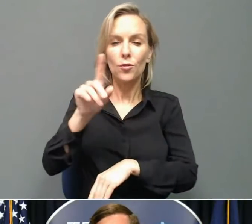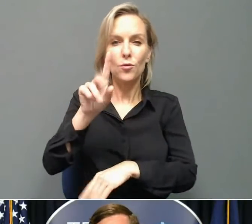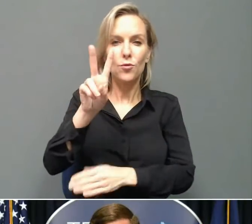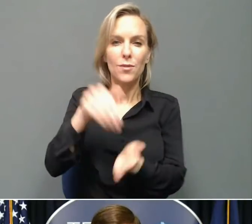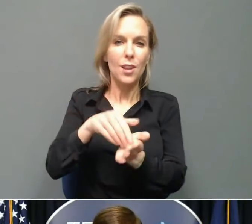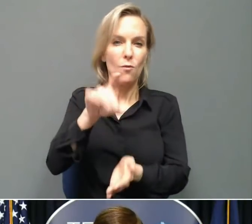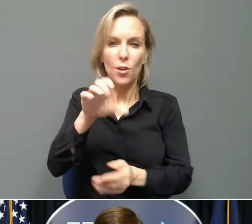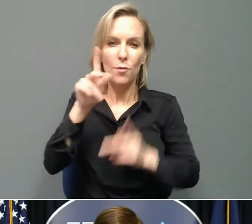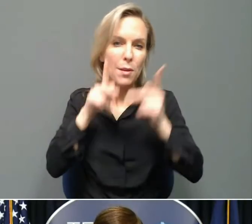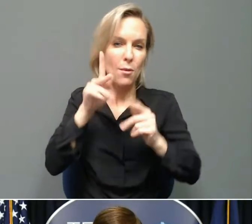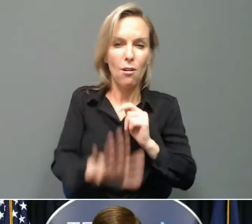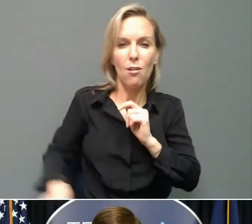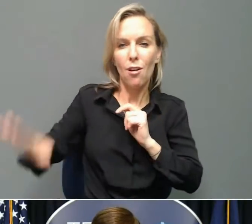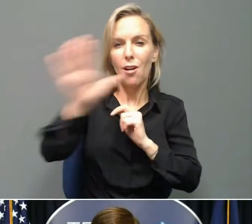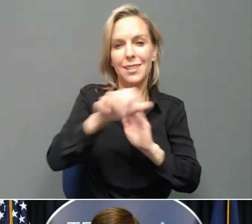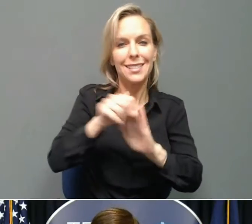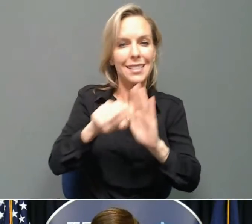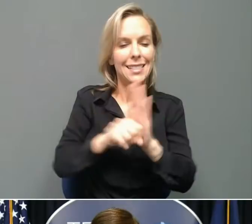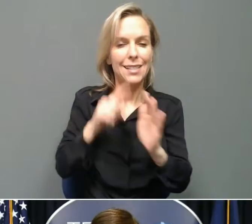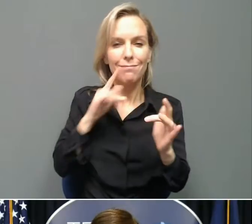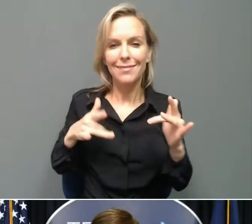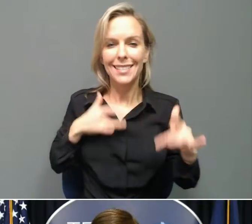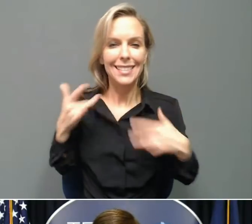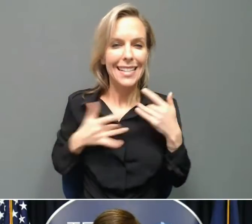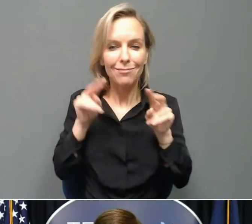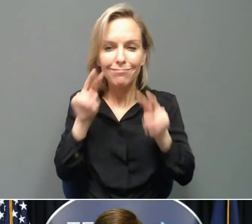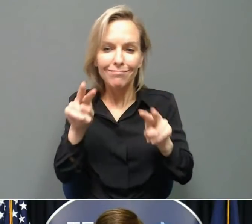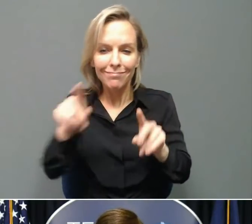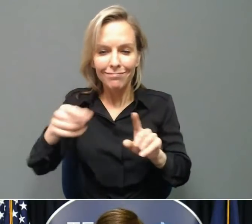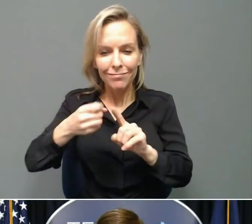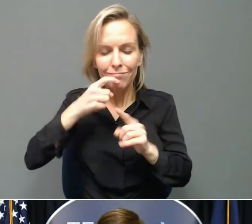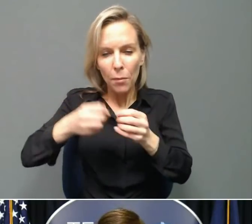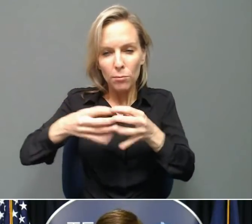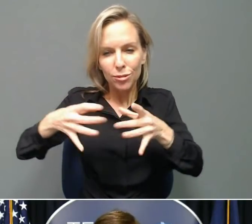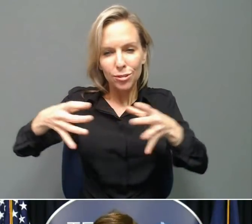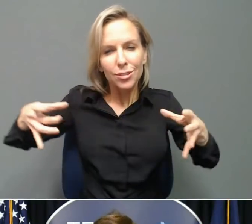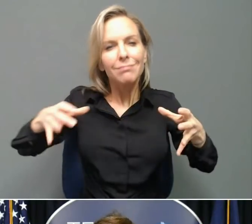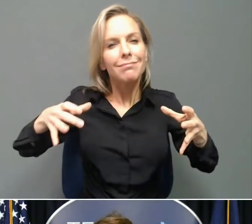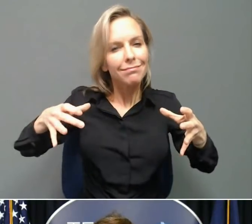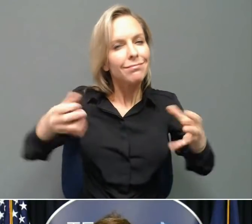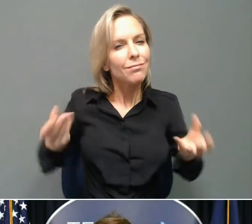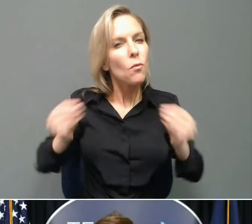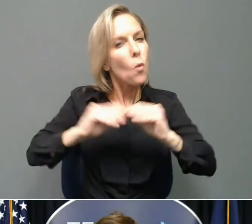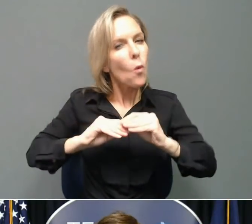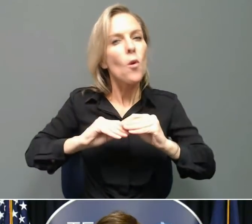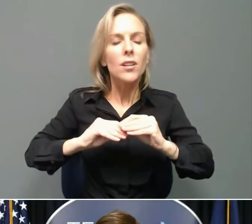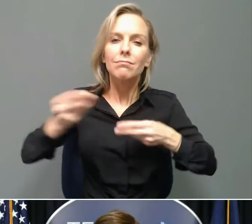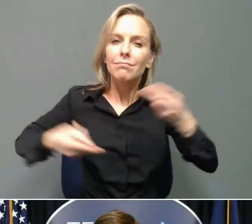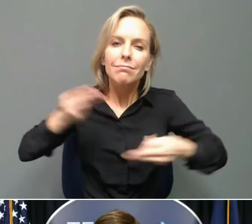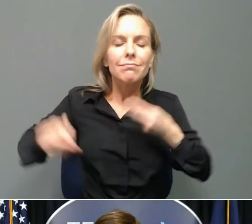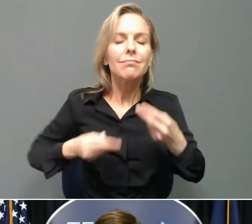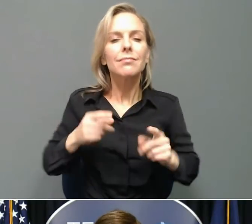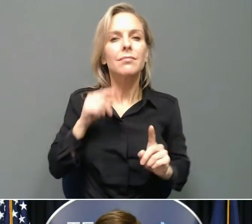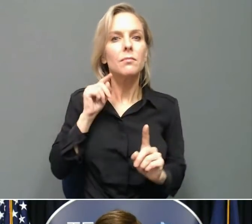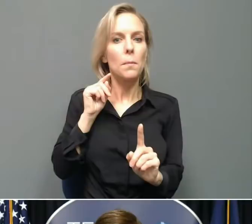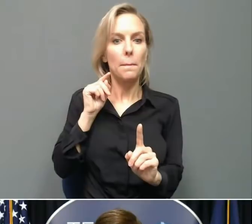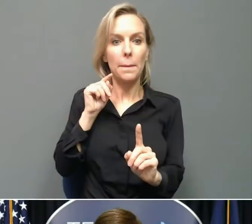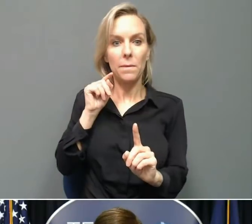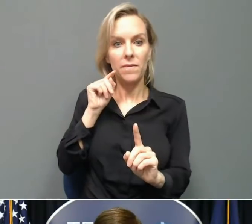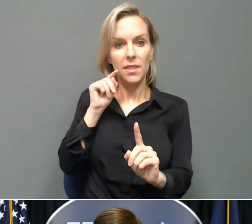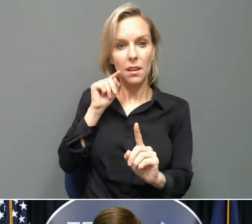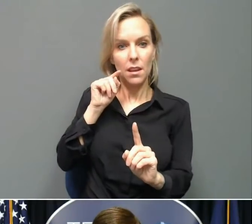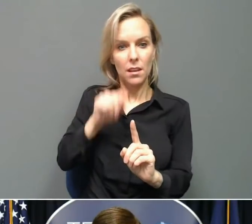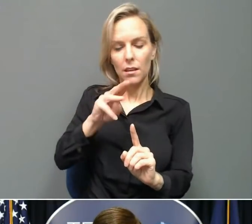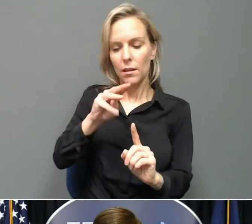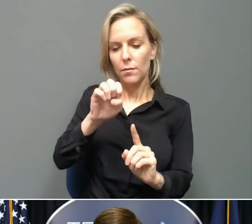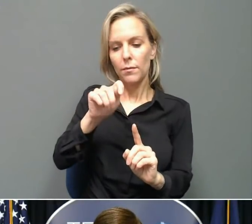see its footprint expand even more. Metalsa has a long, successful